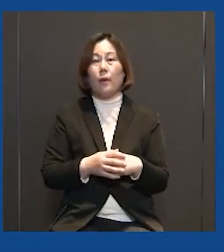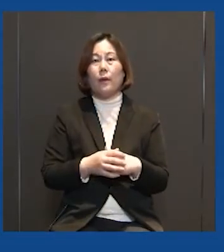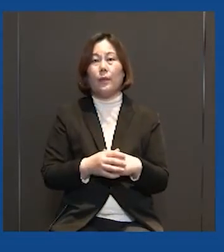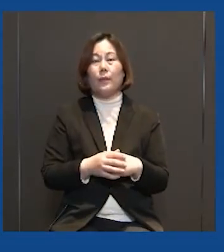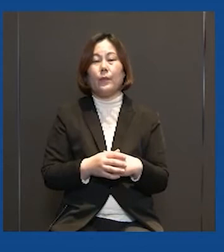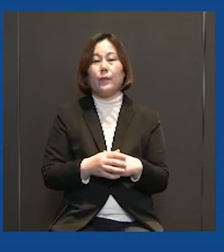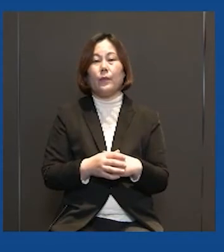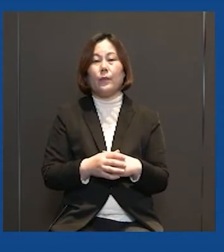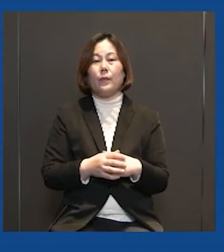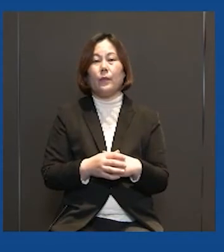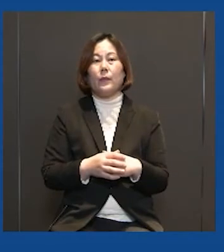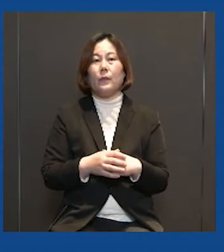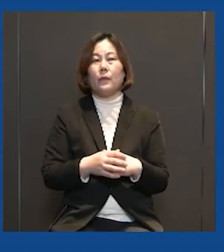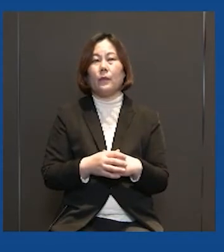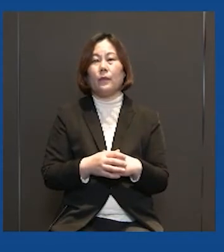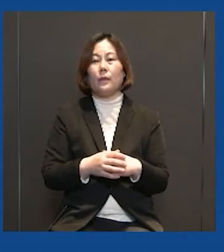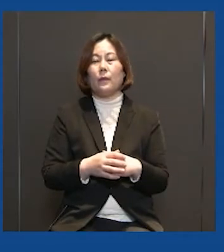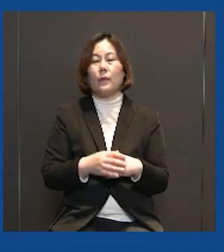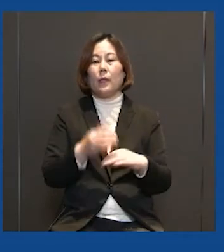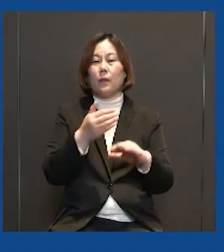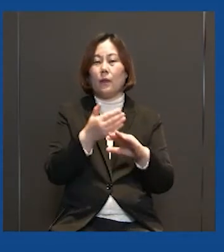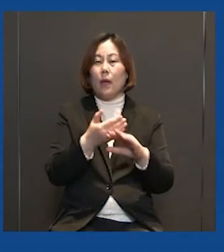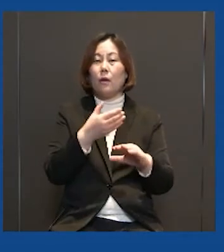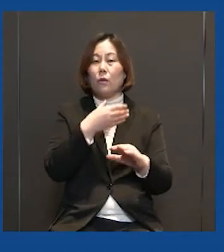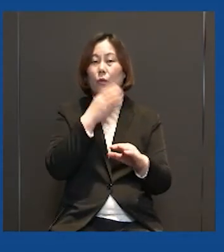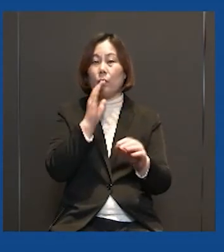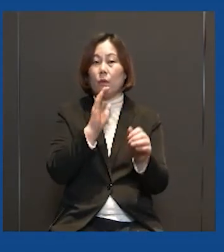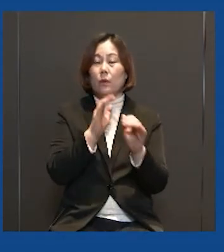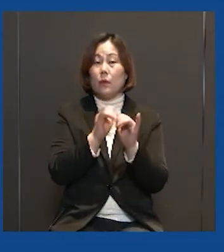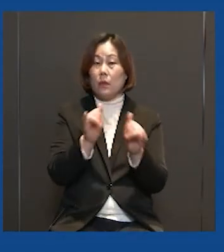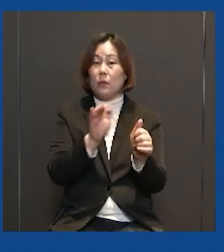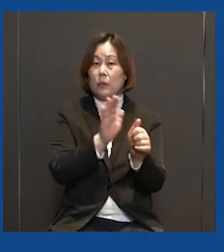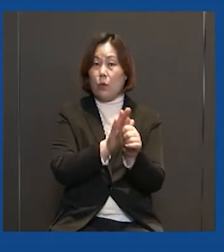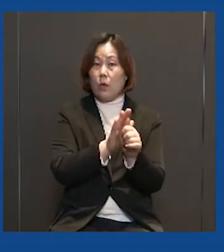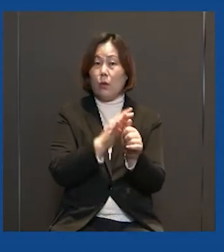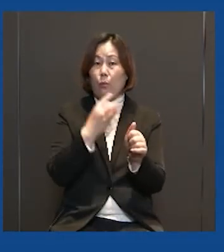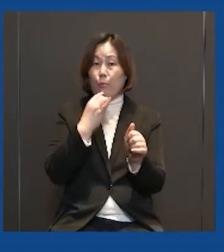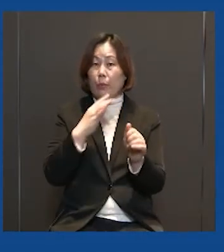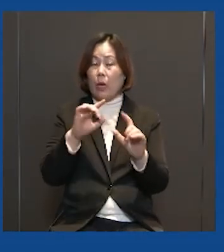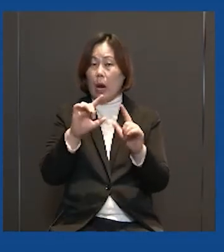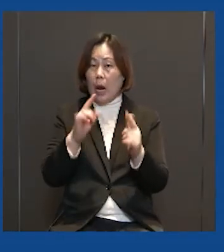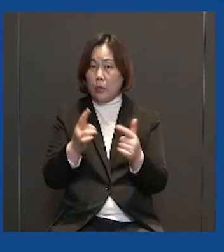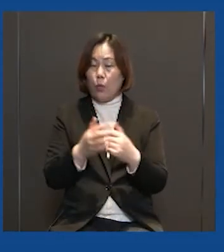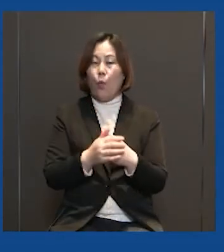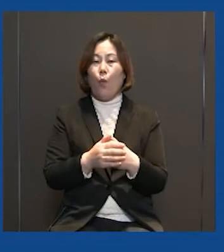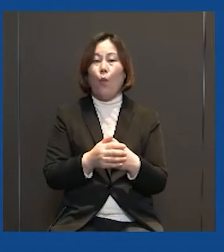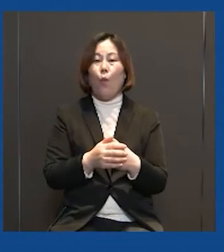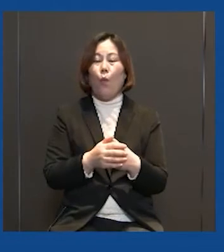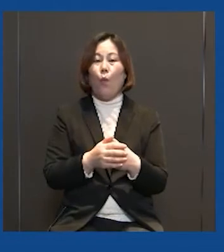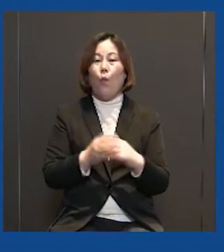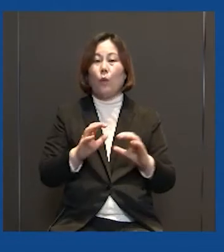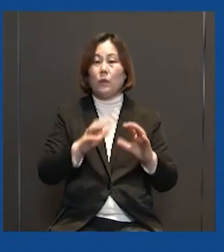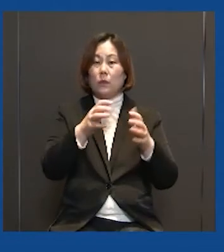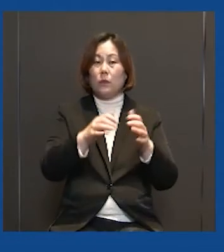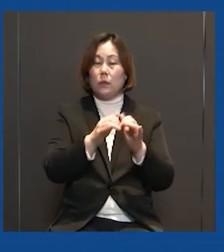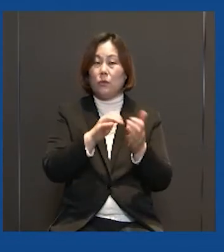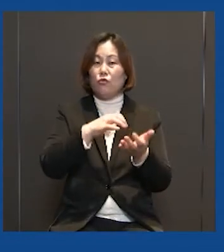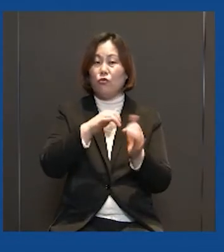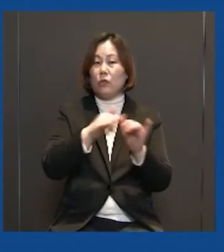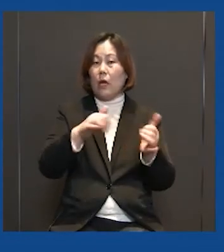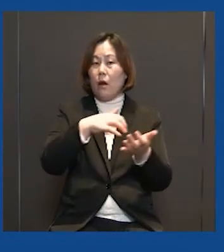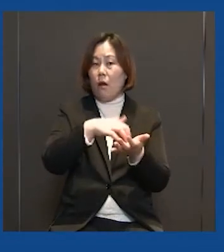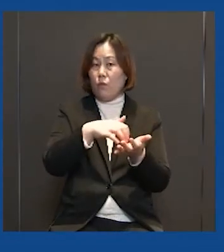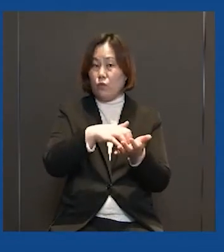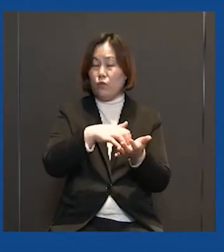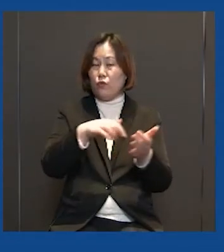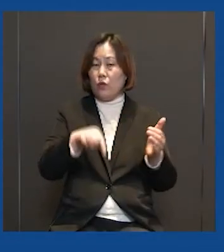other vulnerable sectors of the population. So older people as a resource is something that has to be